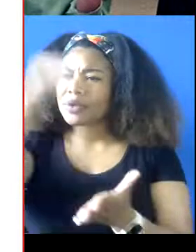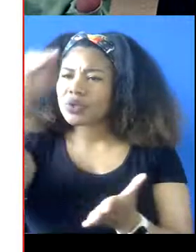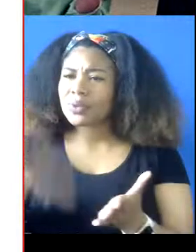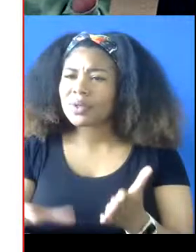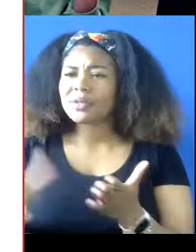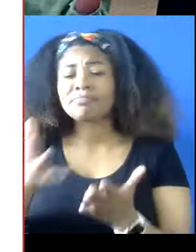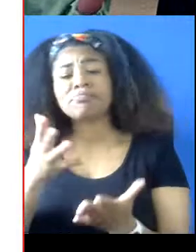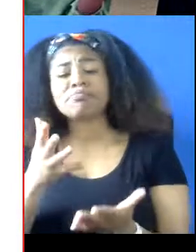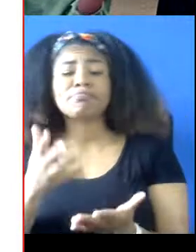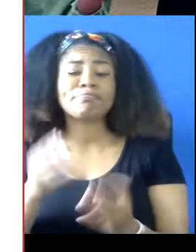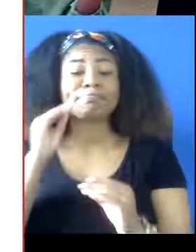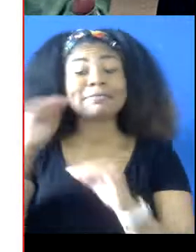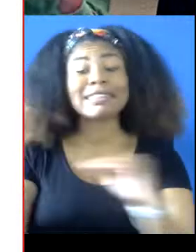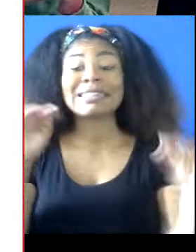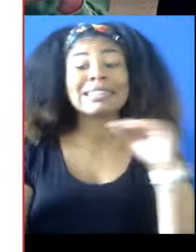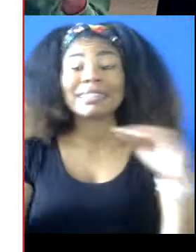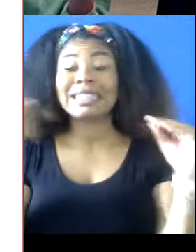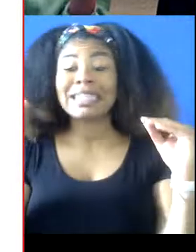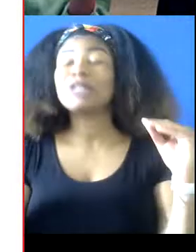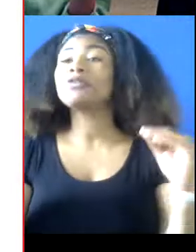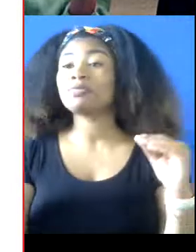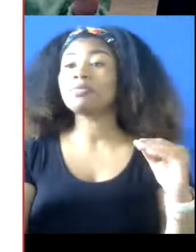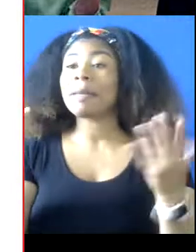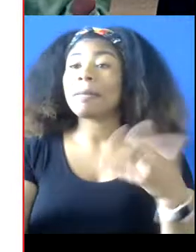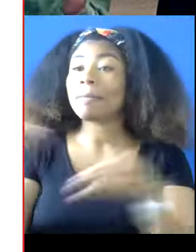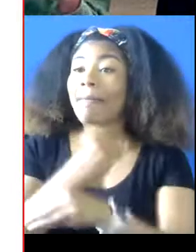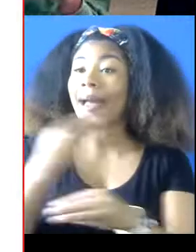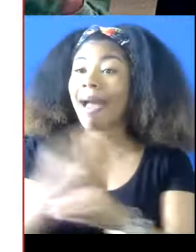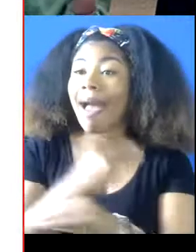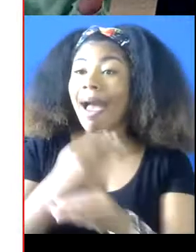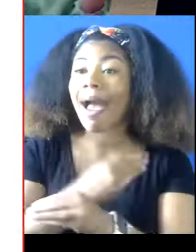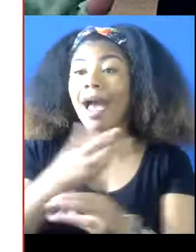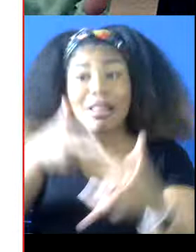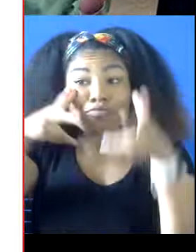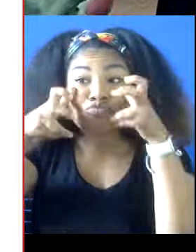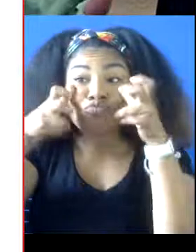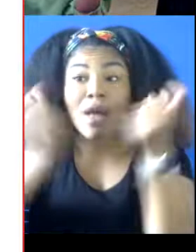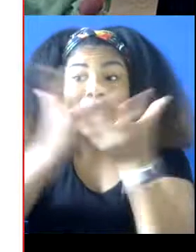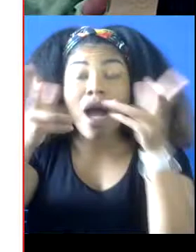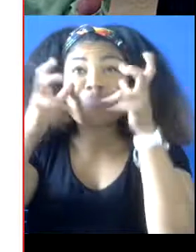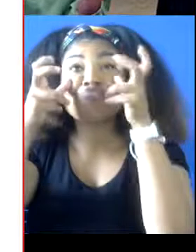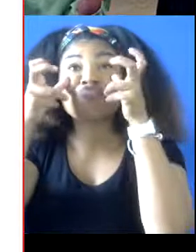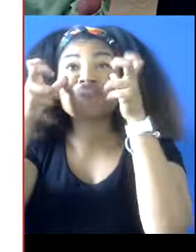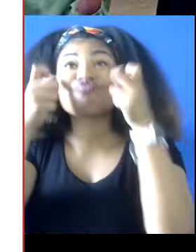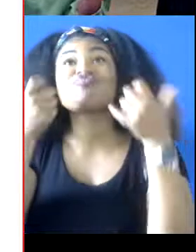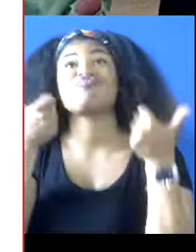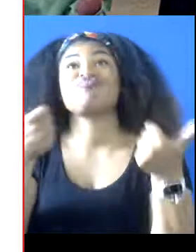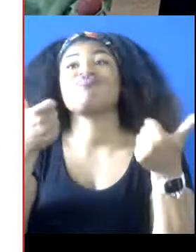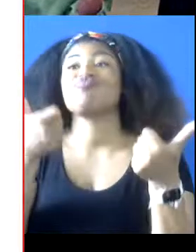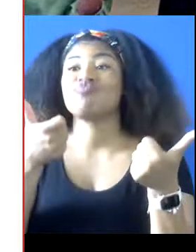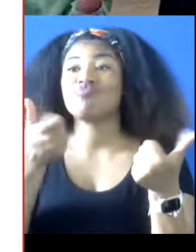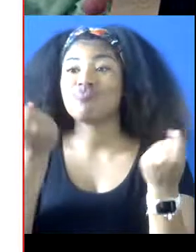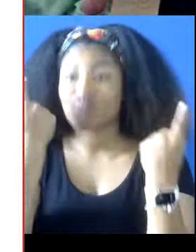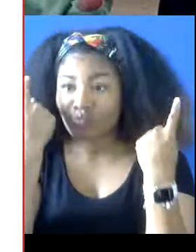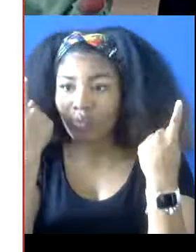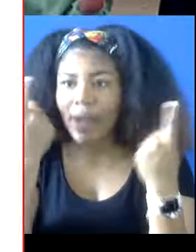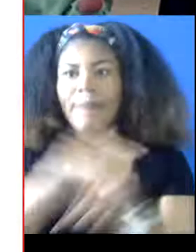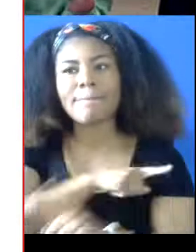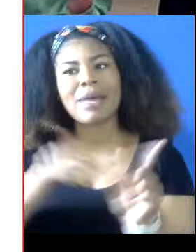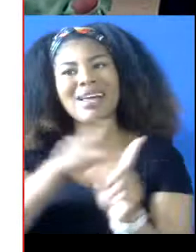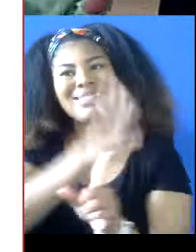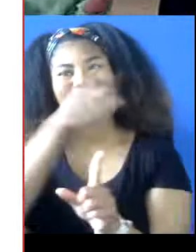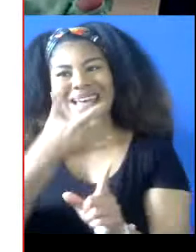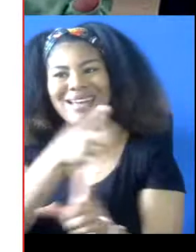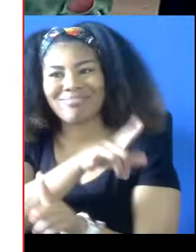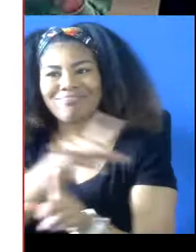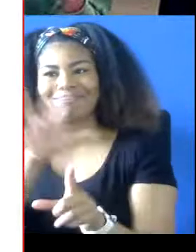more effectively in particular content. Their readiness may also affect how content is absorbed